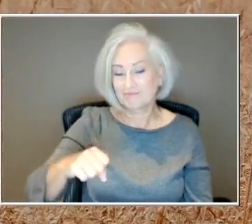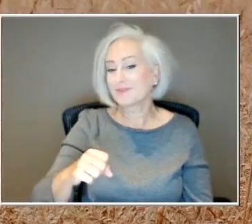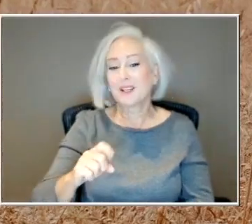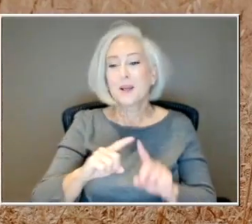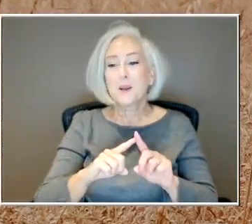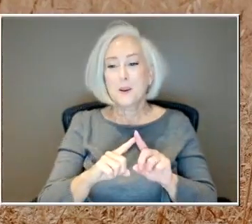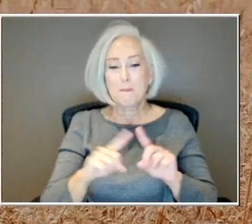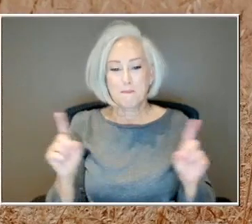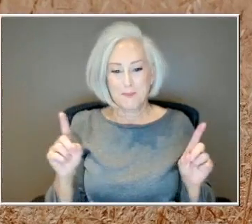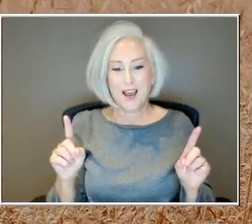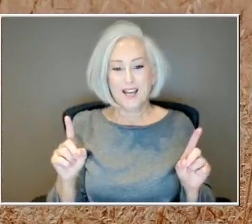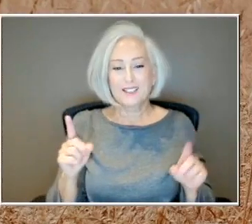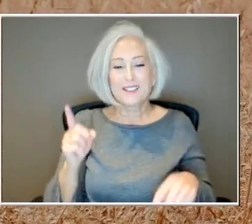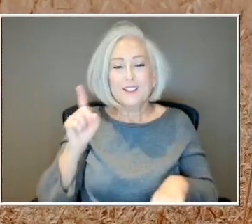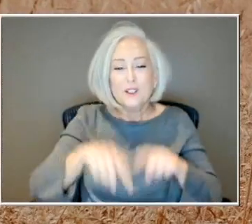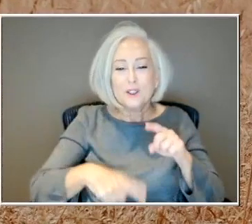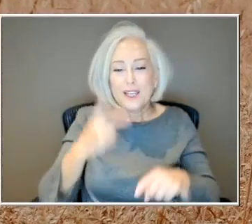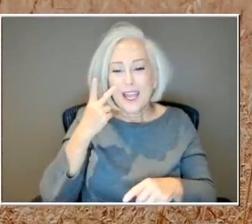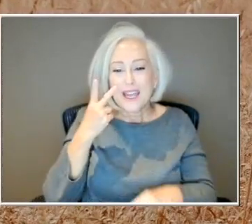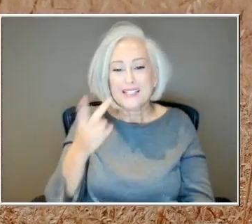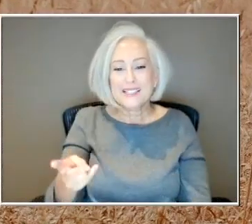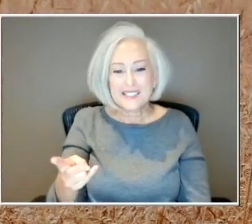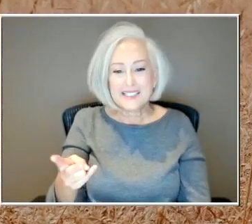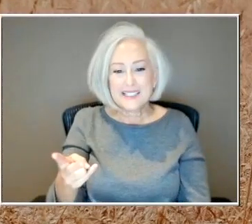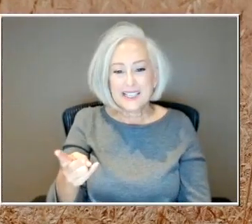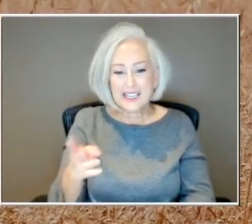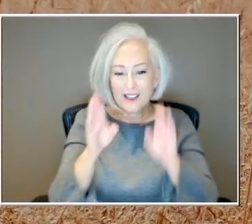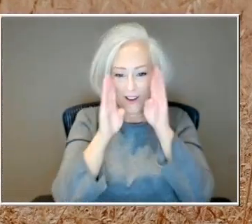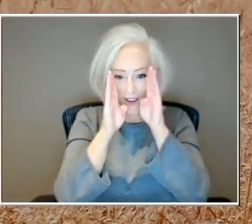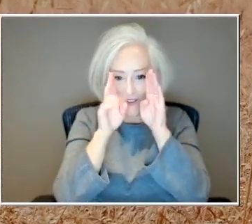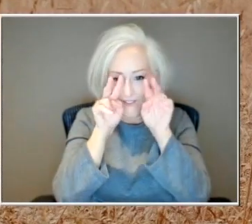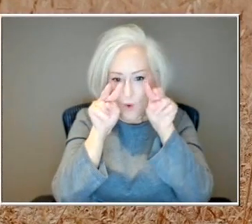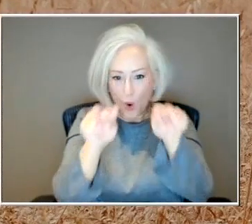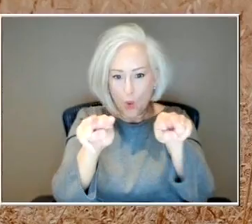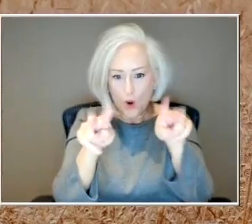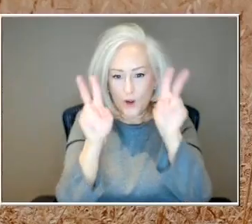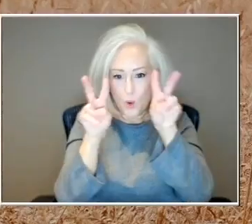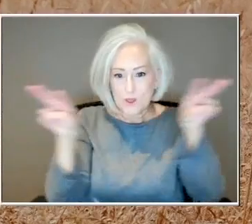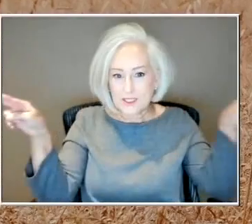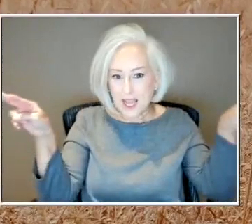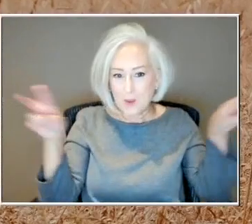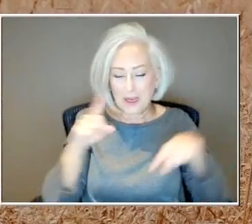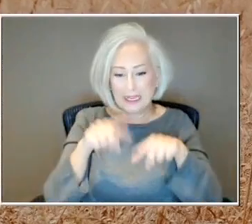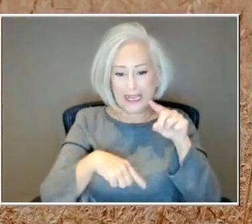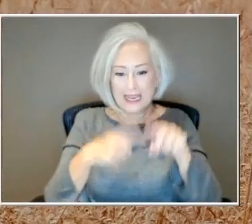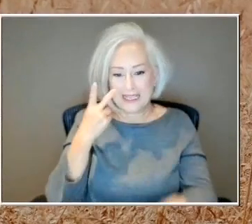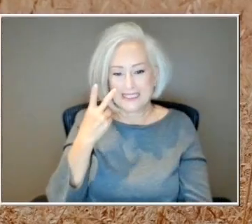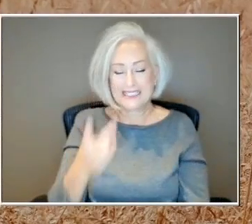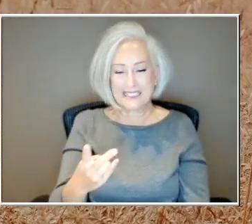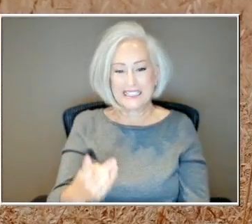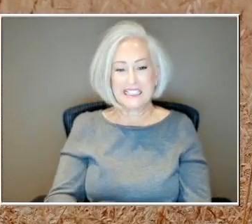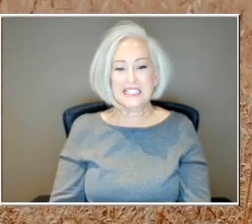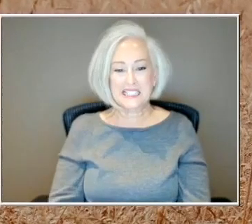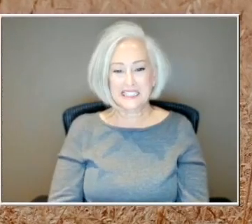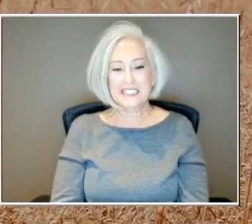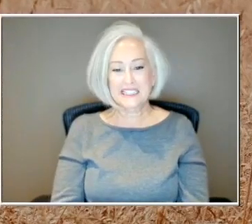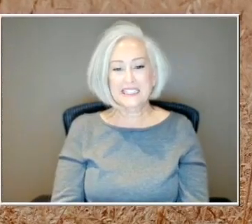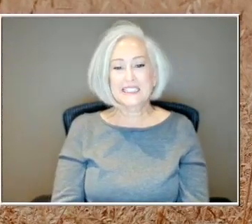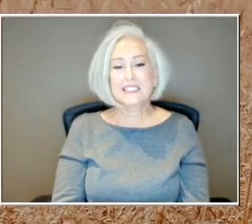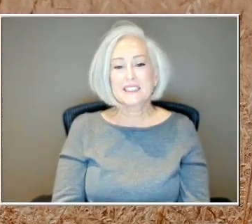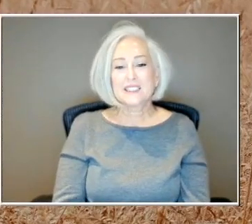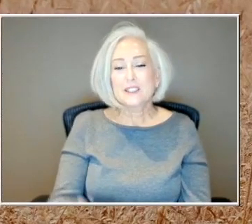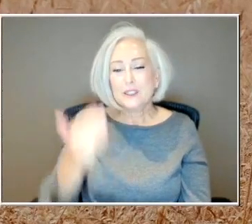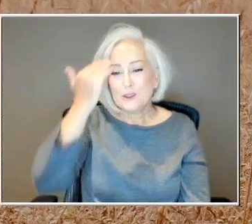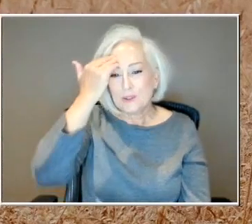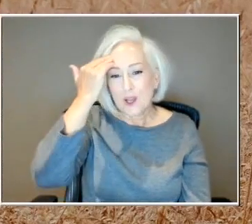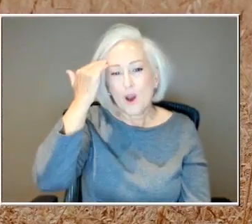can barely see forward, let alone sideways. And Stu and us, we were talking earlier. You know, there's got to be seeds probably